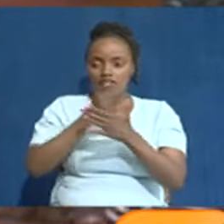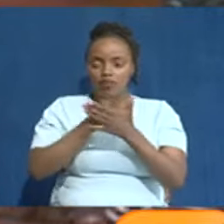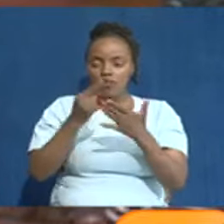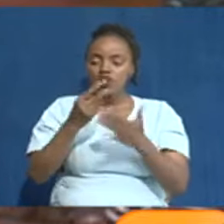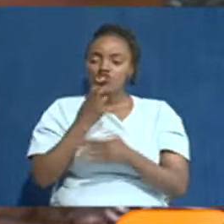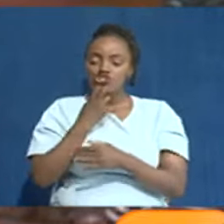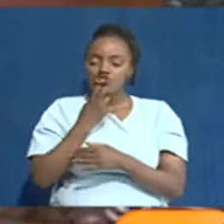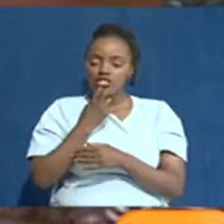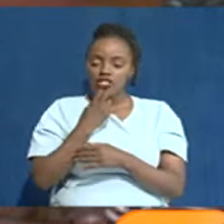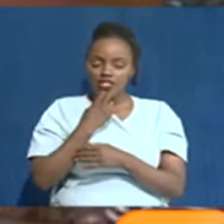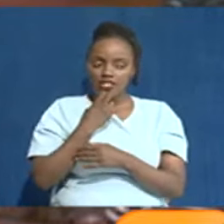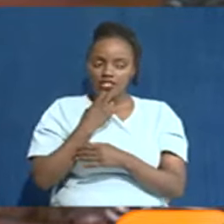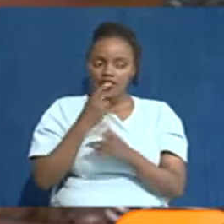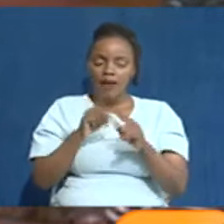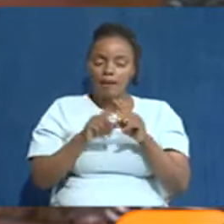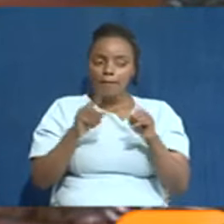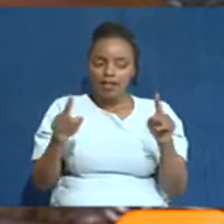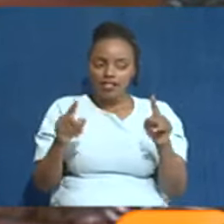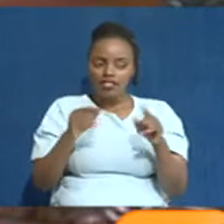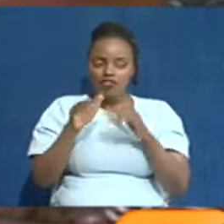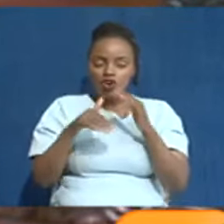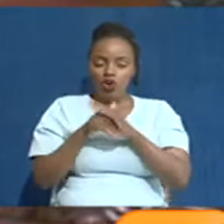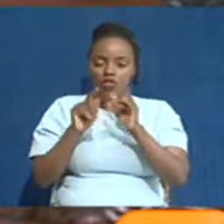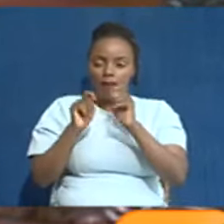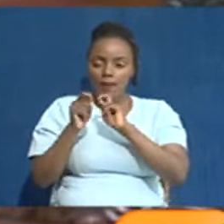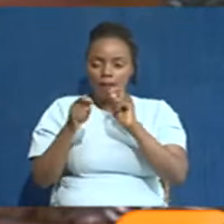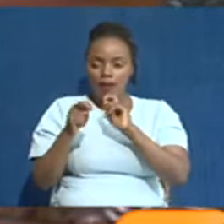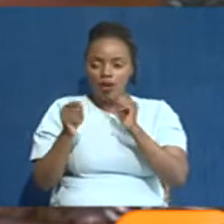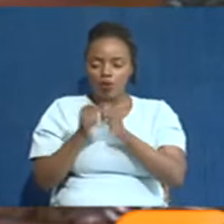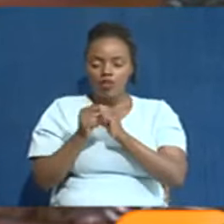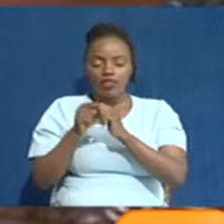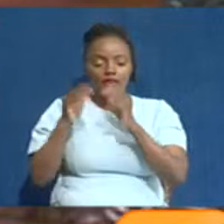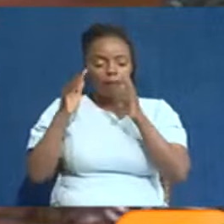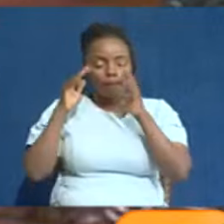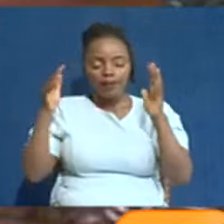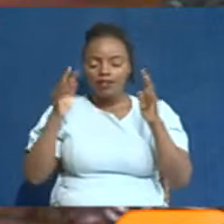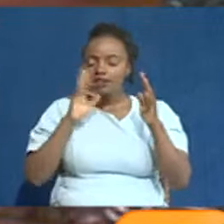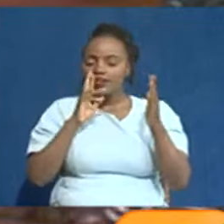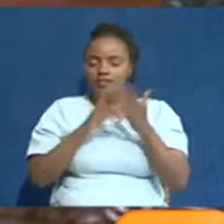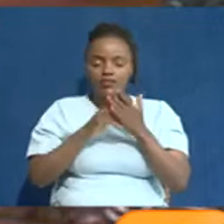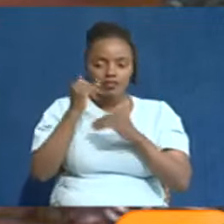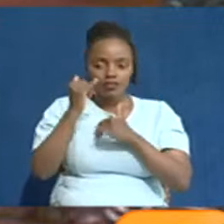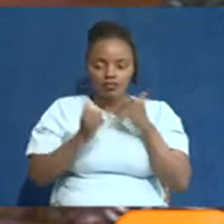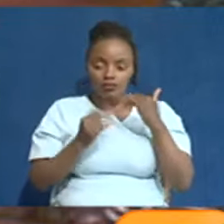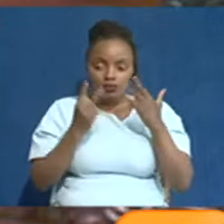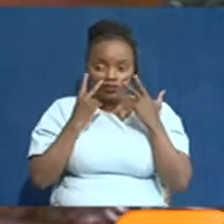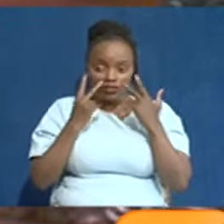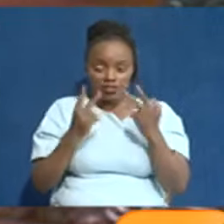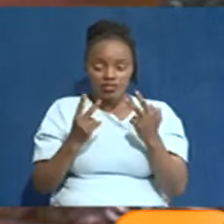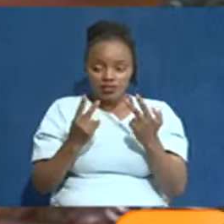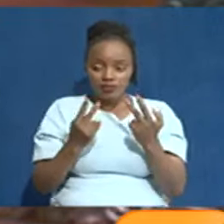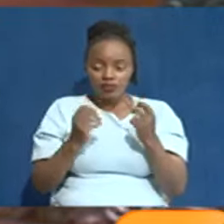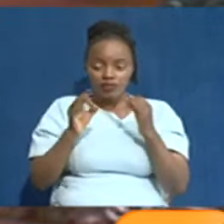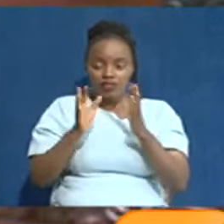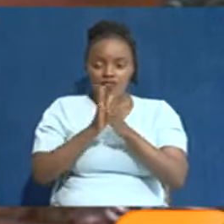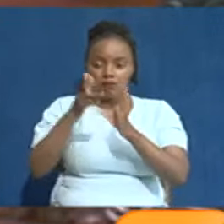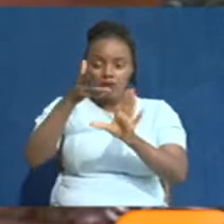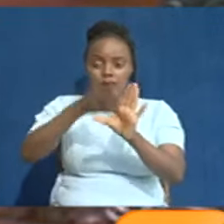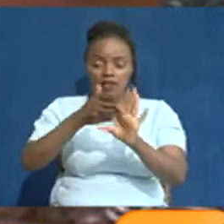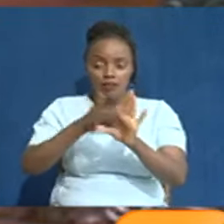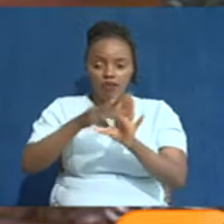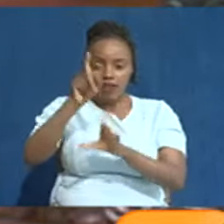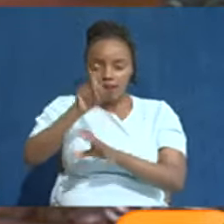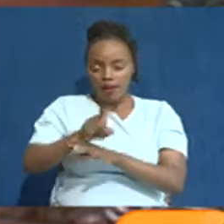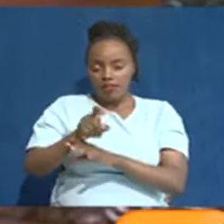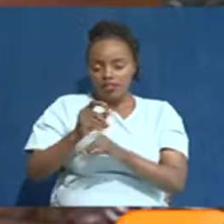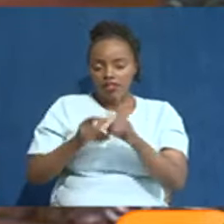Tuesday, but they have been altered with far-reaching consequences. You see, if public participation must